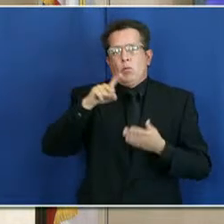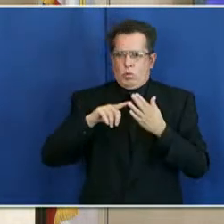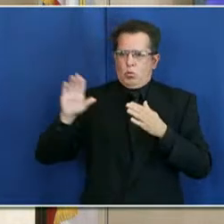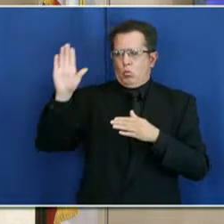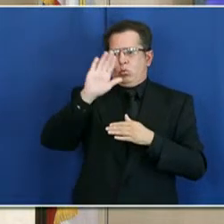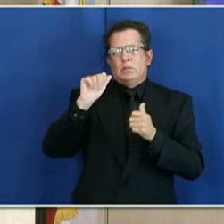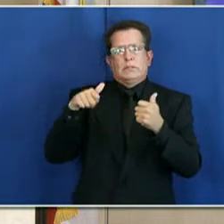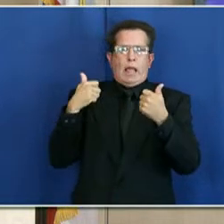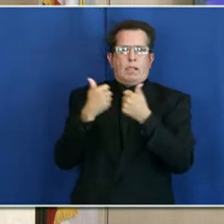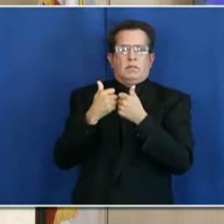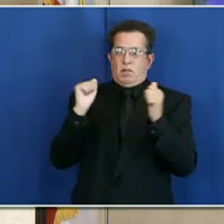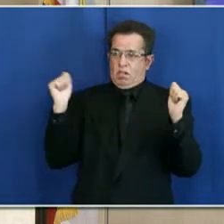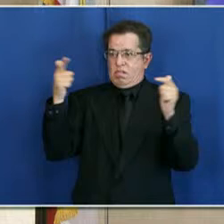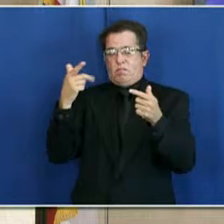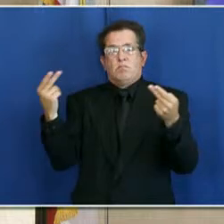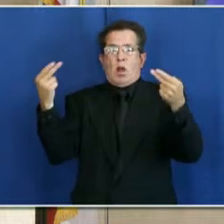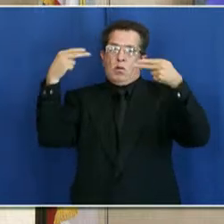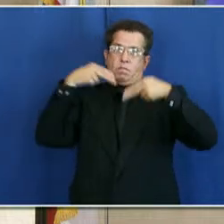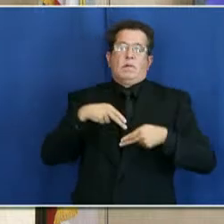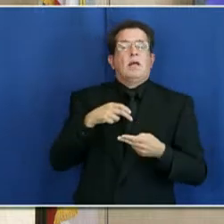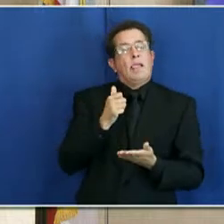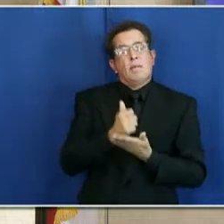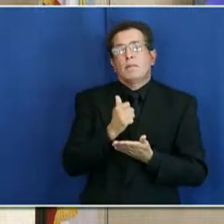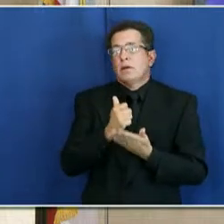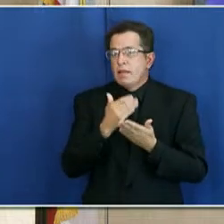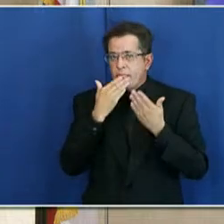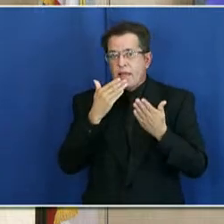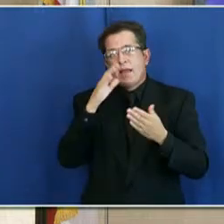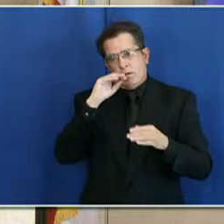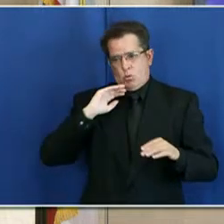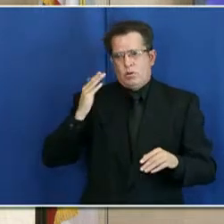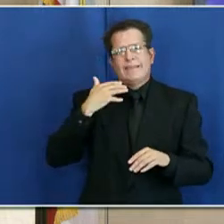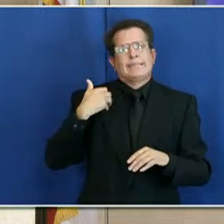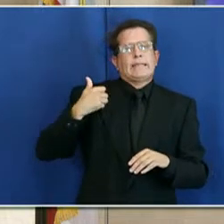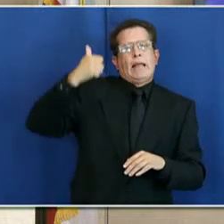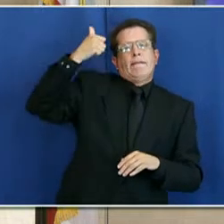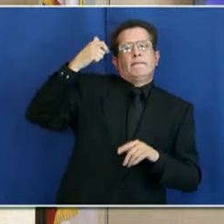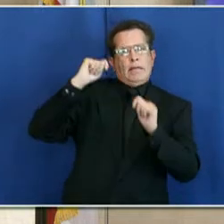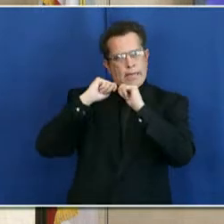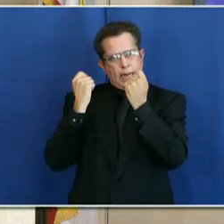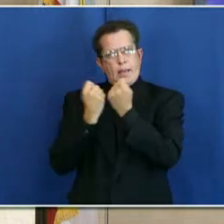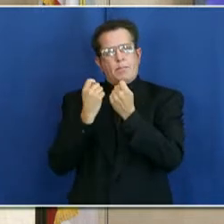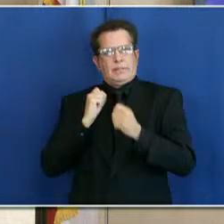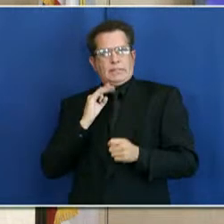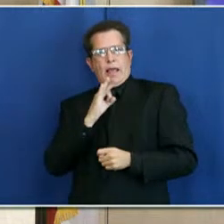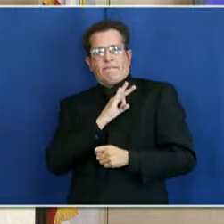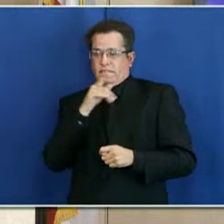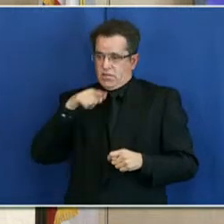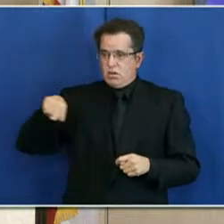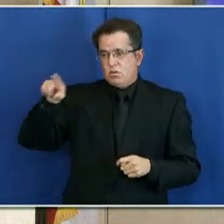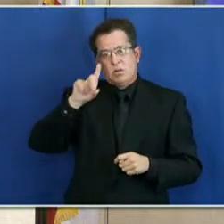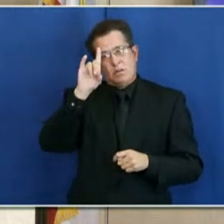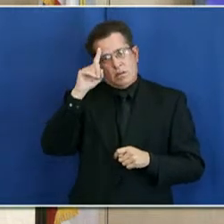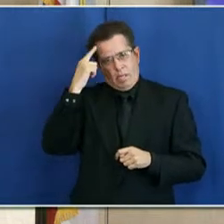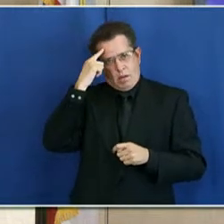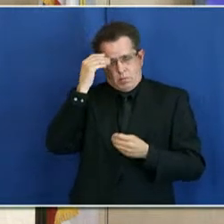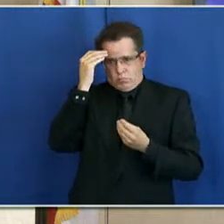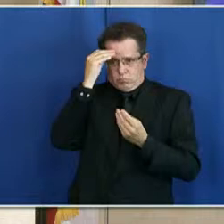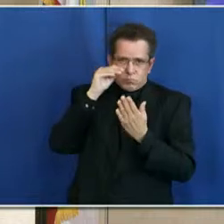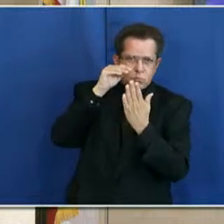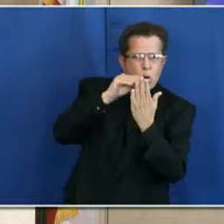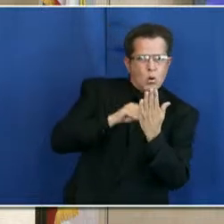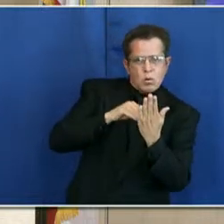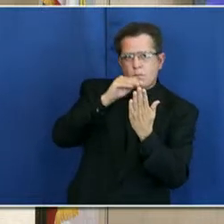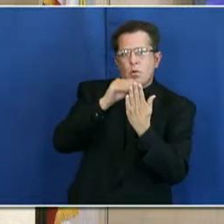facing. Finally, just a quick shout out to our county executive team and staff for putting together a well thought out,